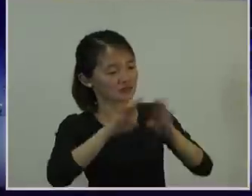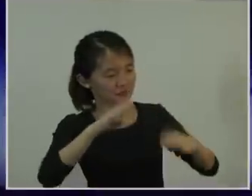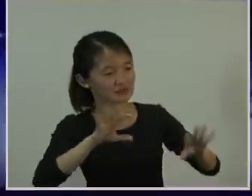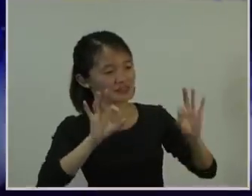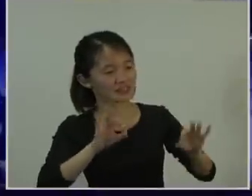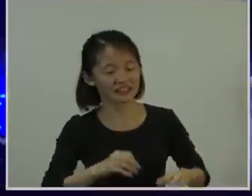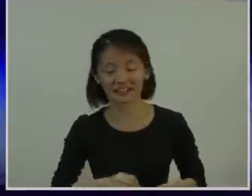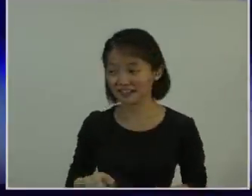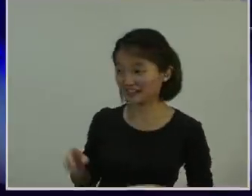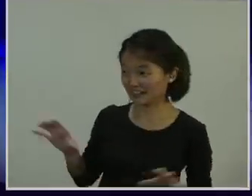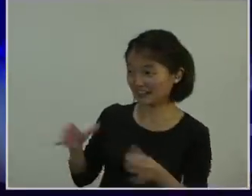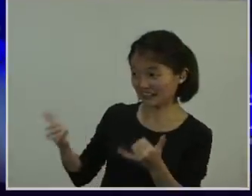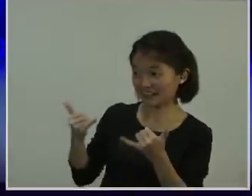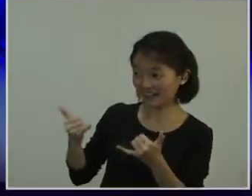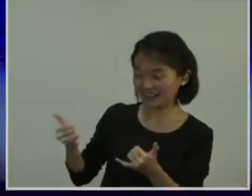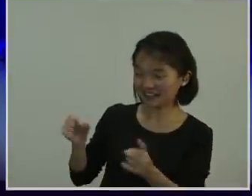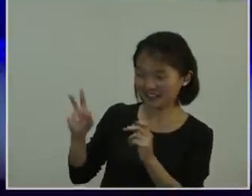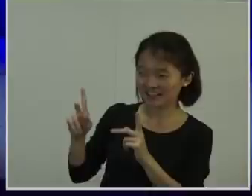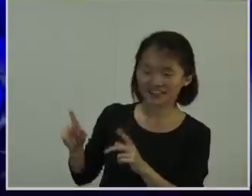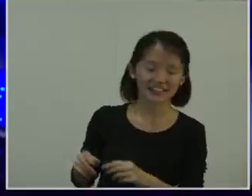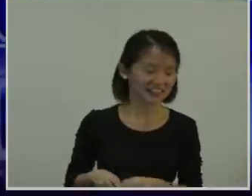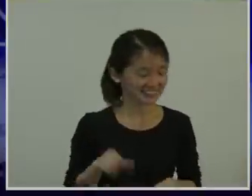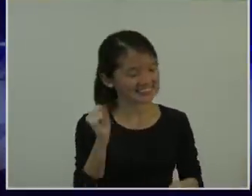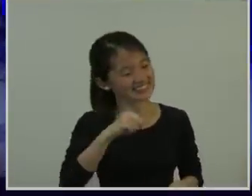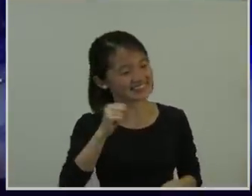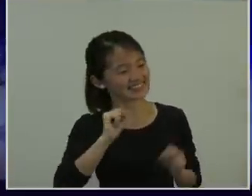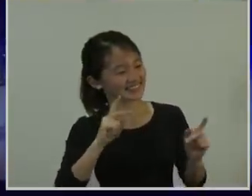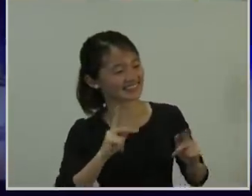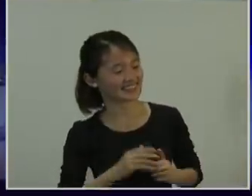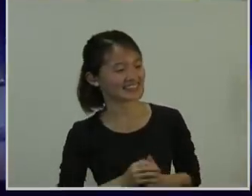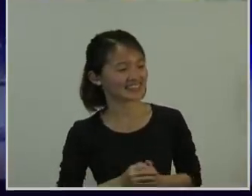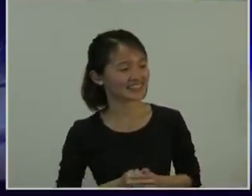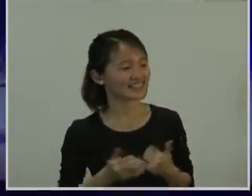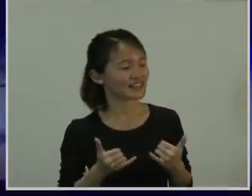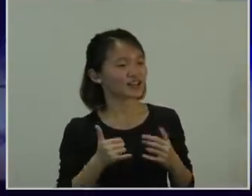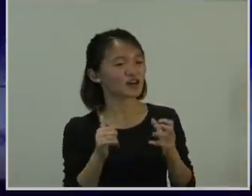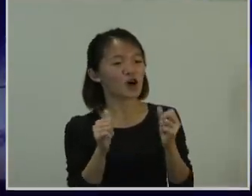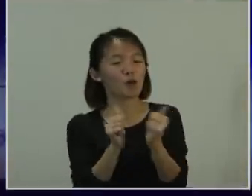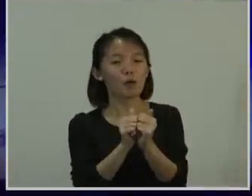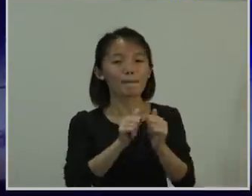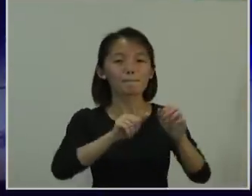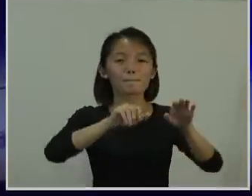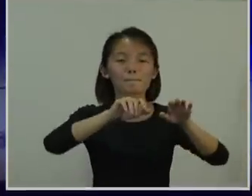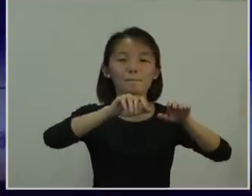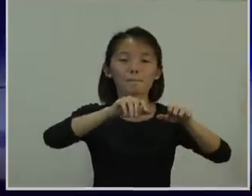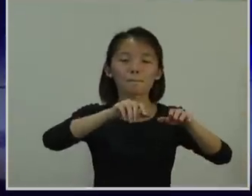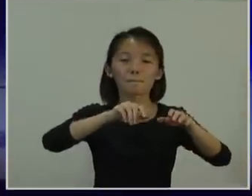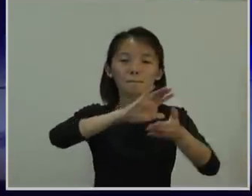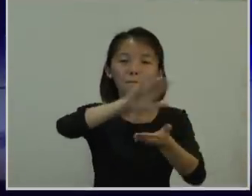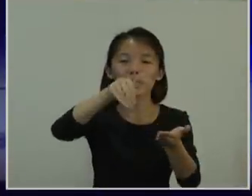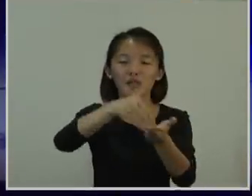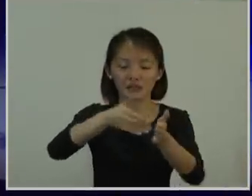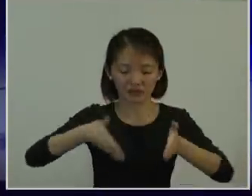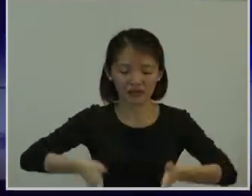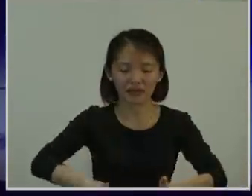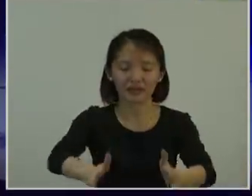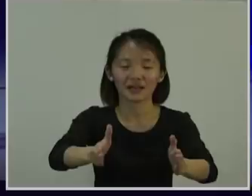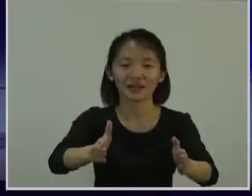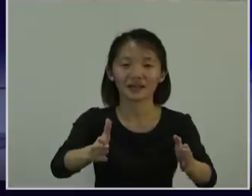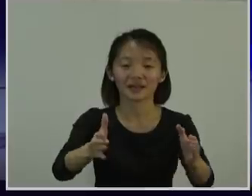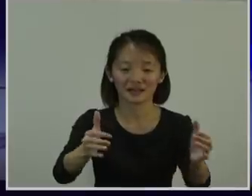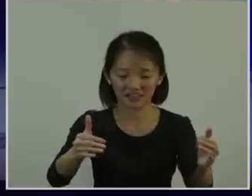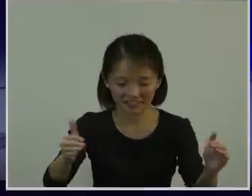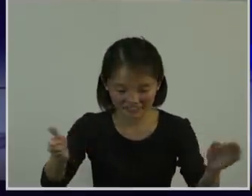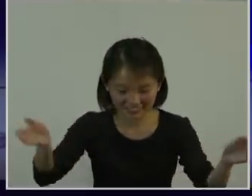right now, yeah? Yes, this time round with the middle section of audience right here with us. Okay. It is